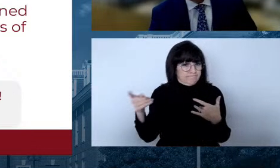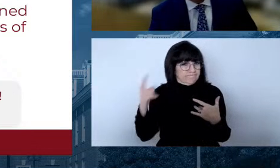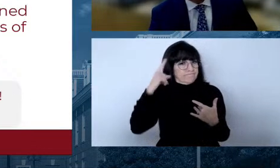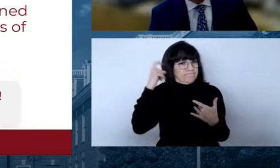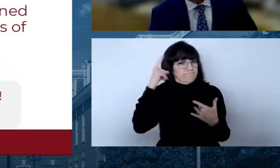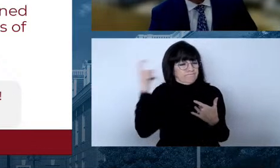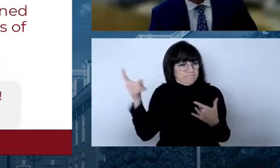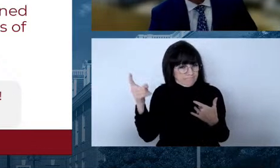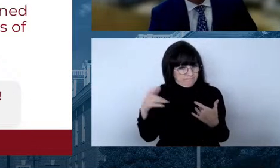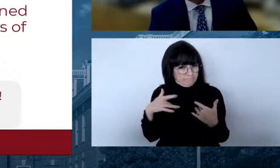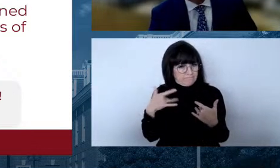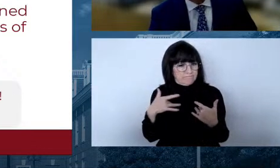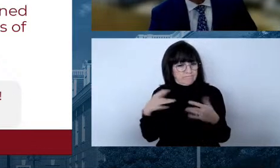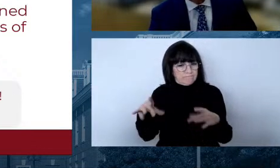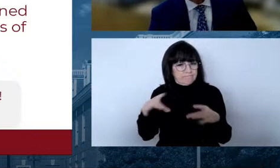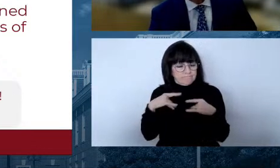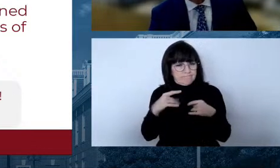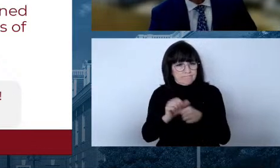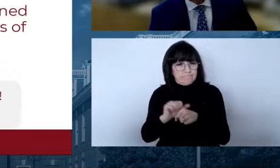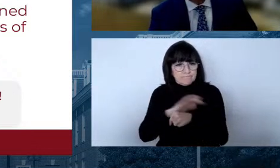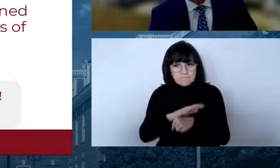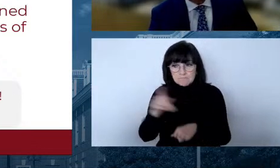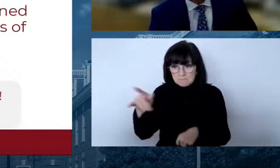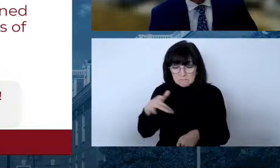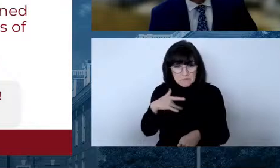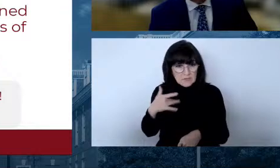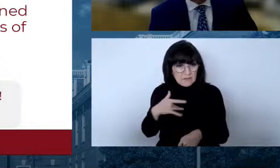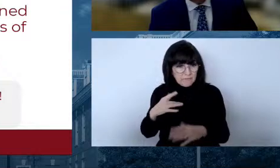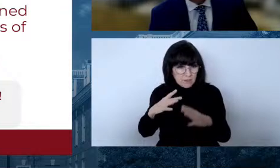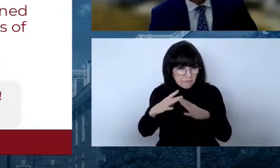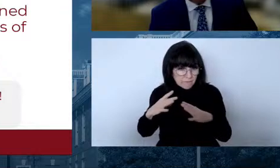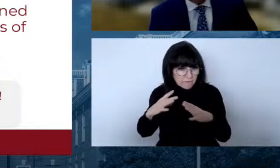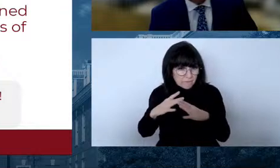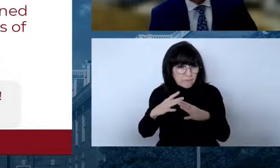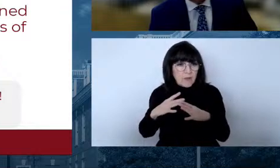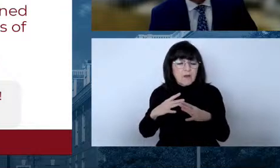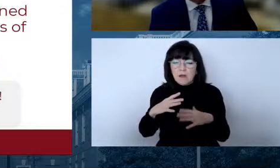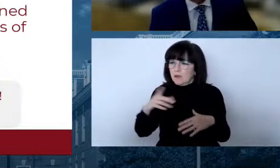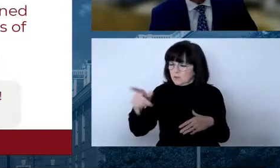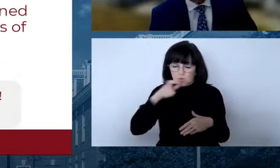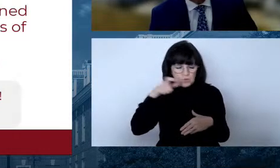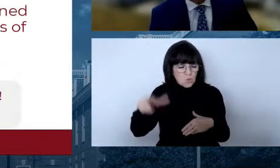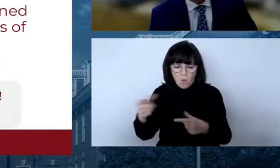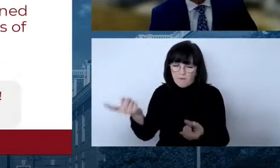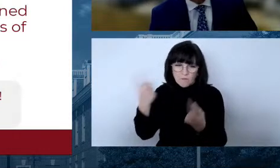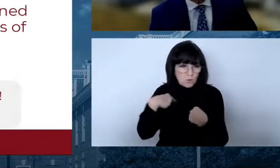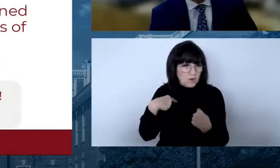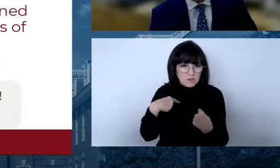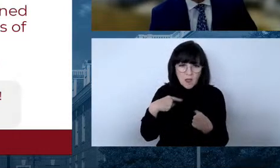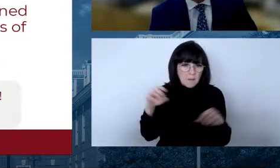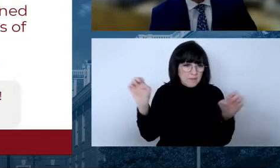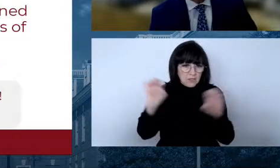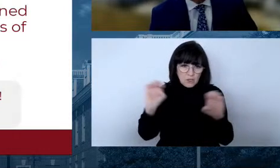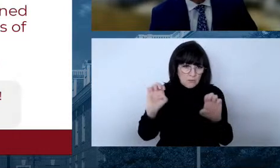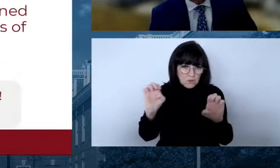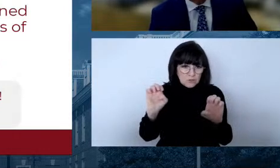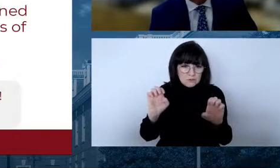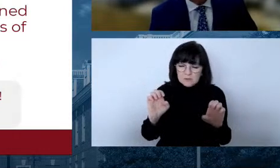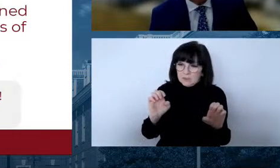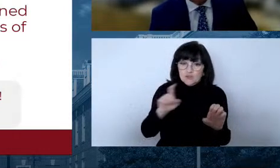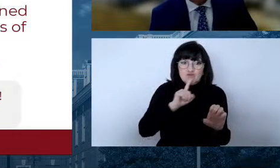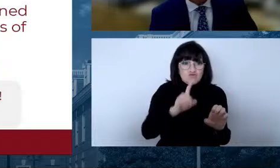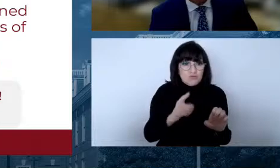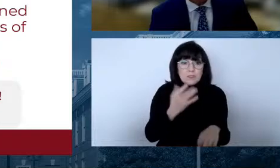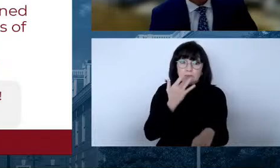are generally feeling pretty well or have some mild symptoms, it's not necessary to come to the emergency room. And in fact, you should not be coming to the emergency room in